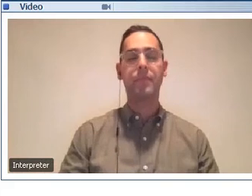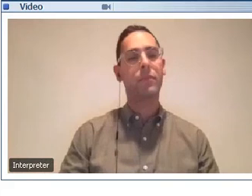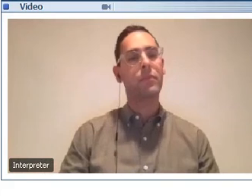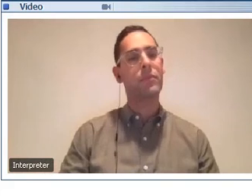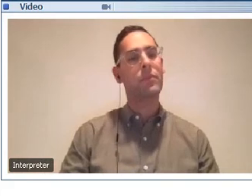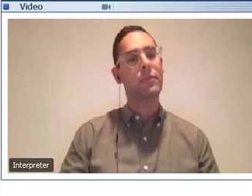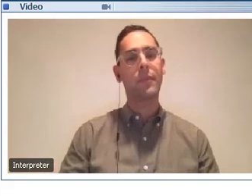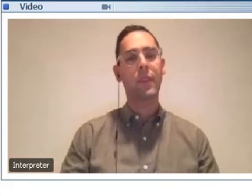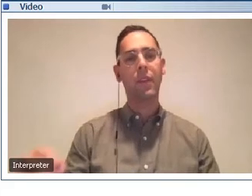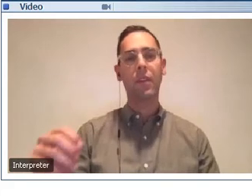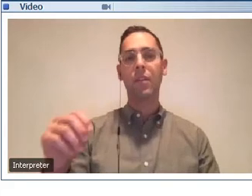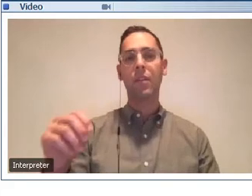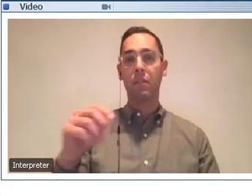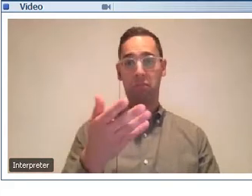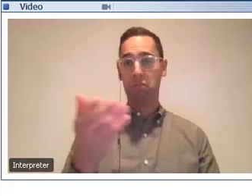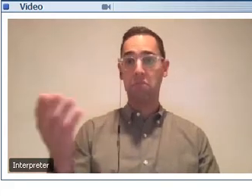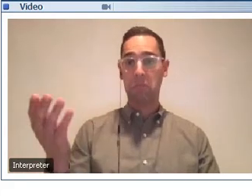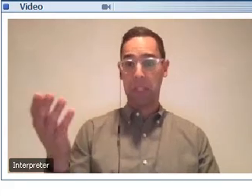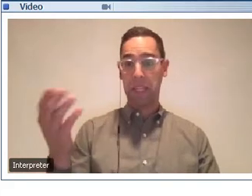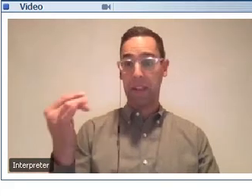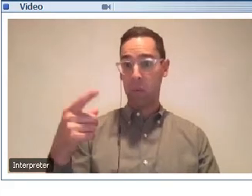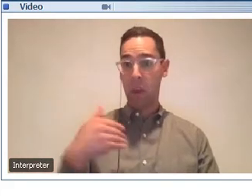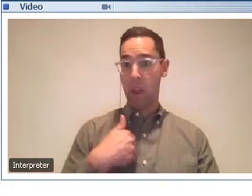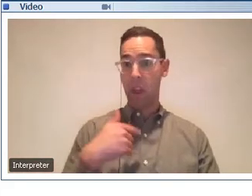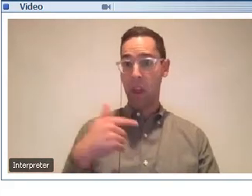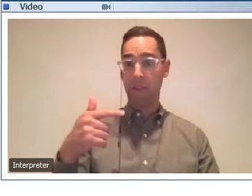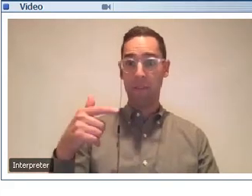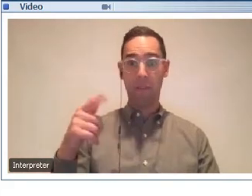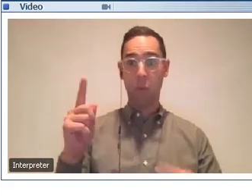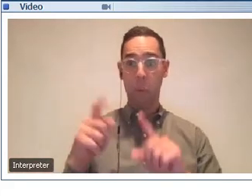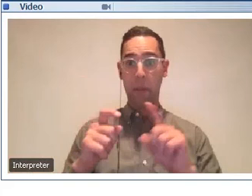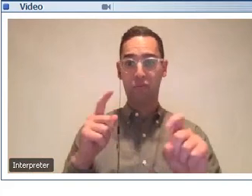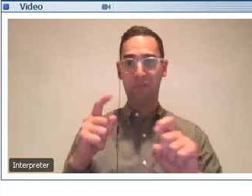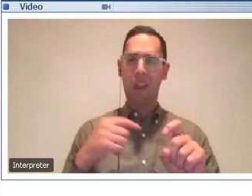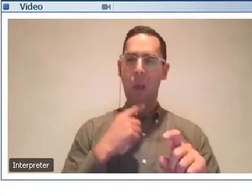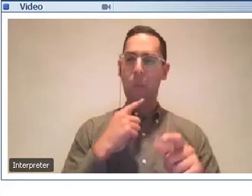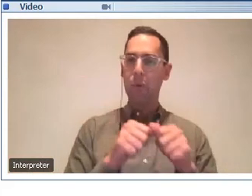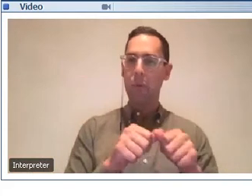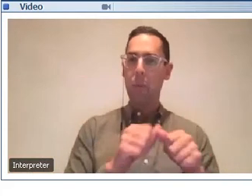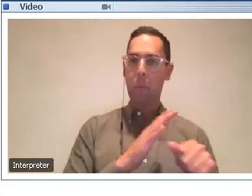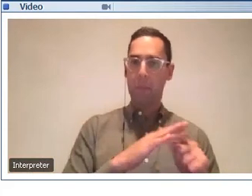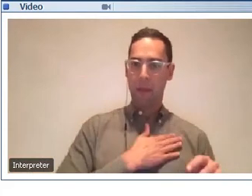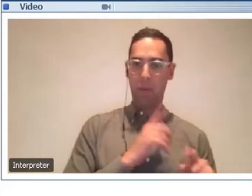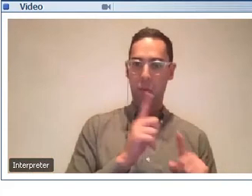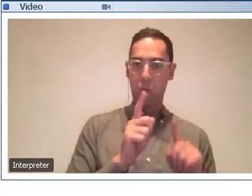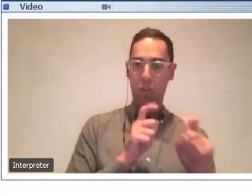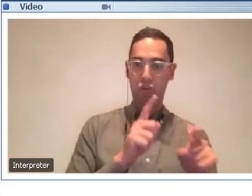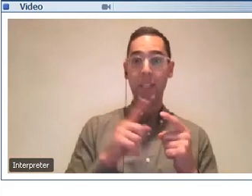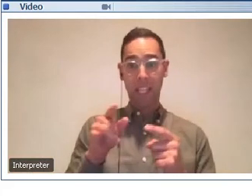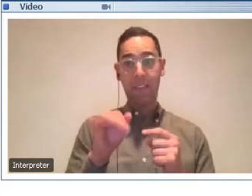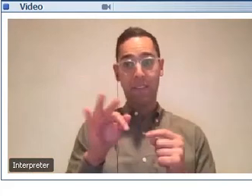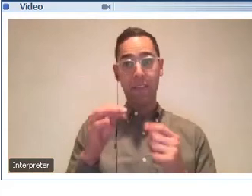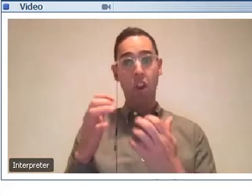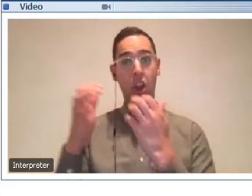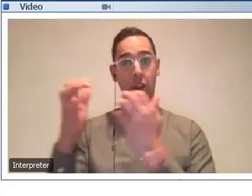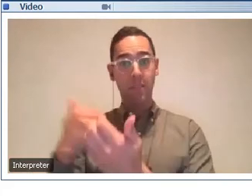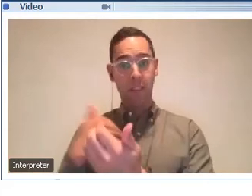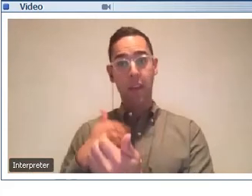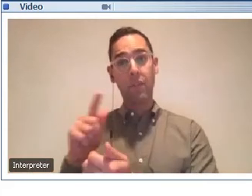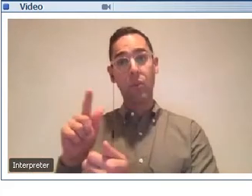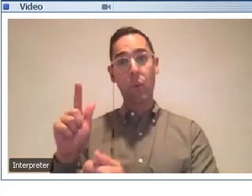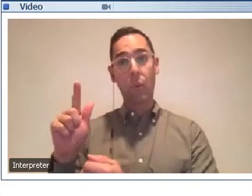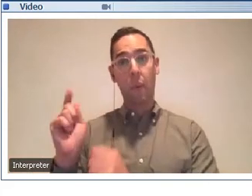If you have questions, I'm going to keep going with a couple of moderator questions, but if you have questions, please go ahead and enter those using